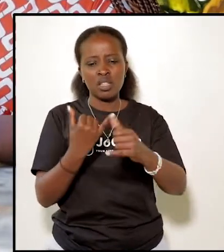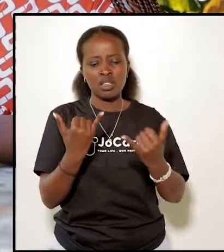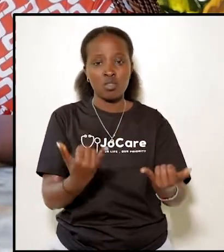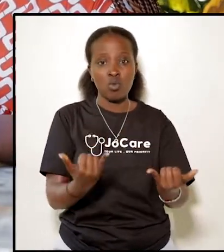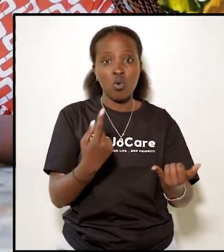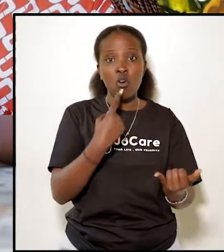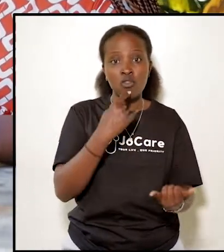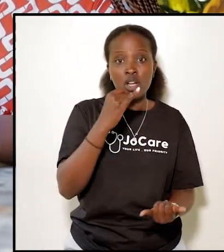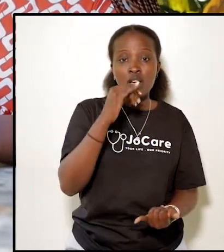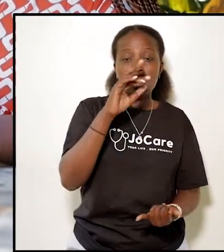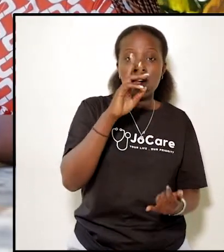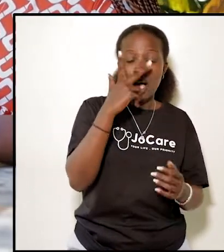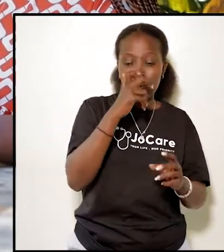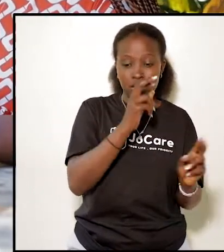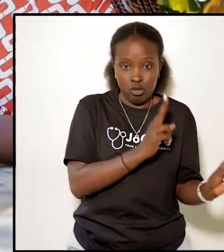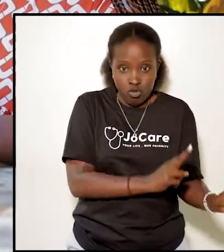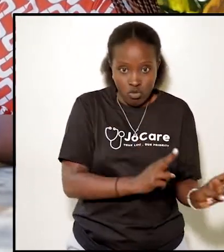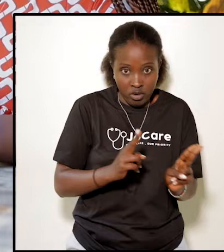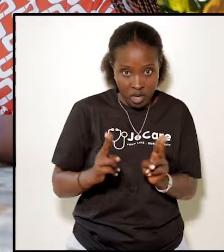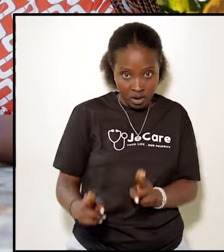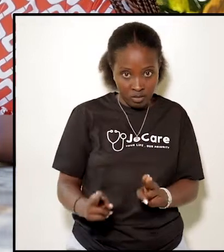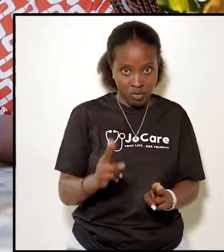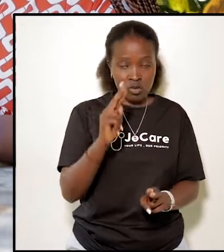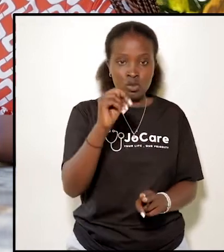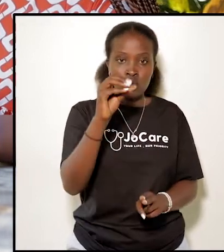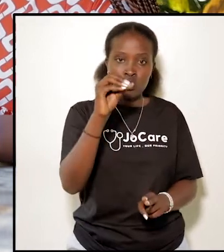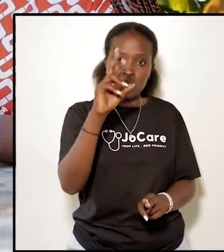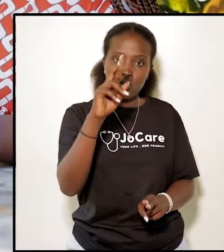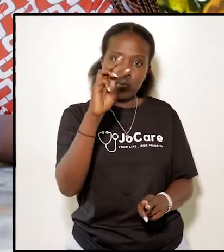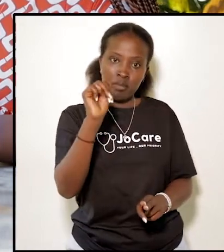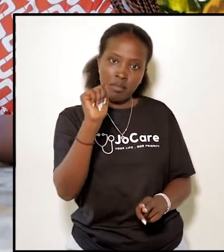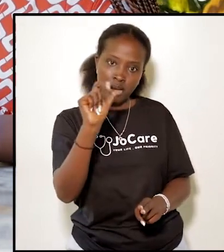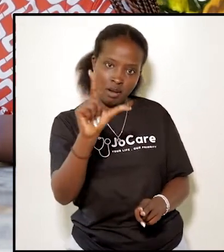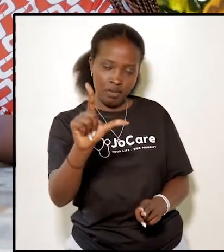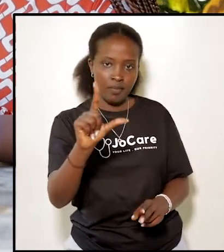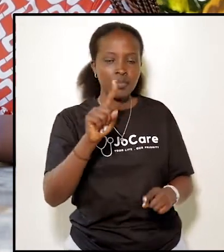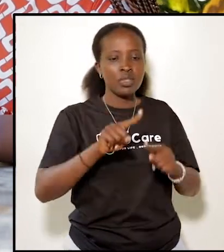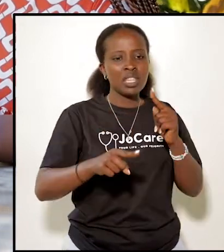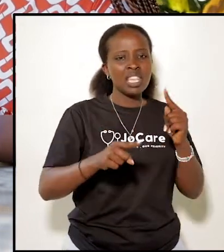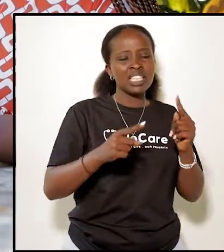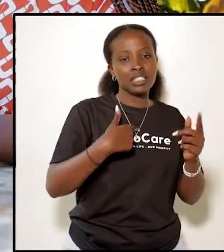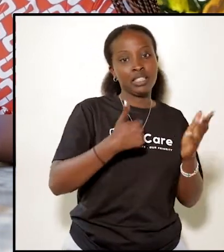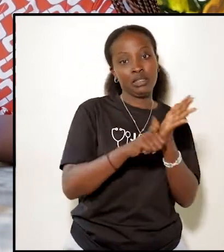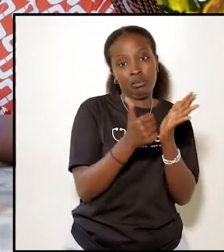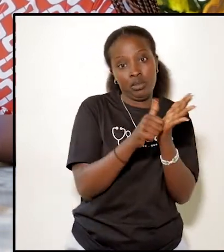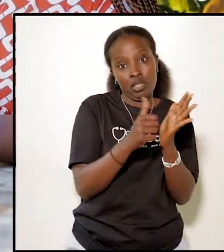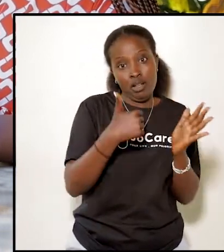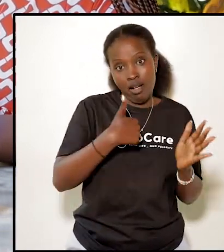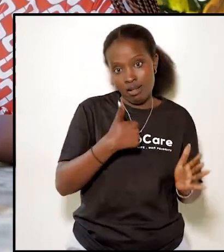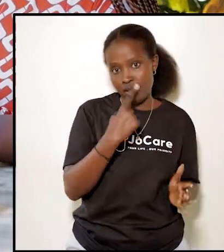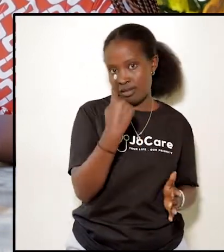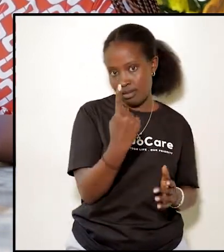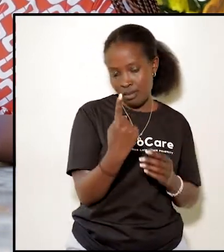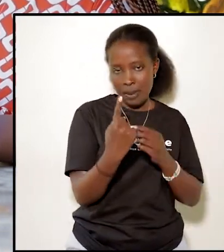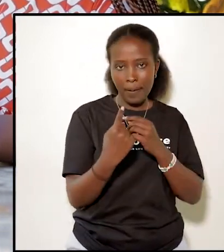said about irregular menstruation, someone may think that it is normal. So my question